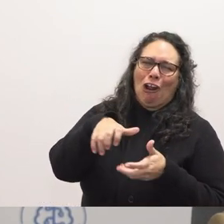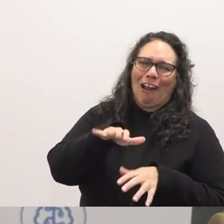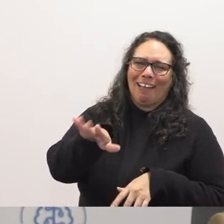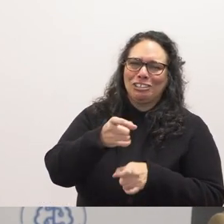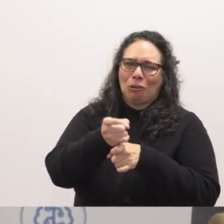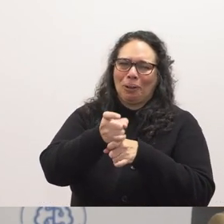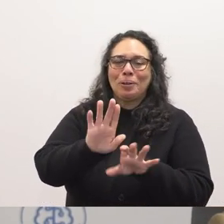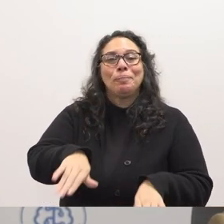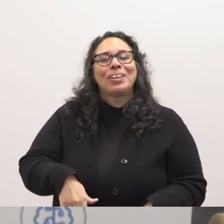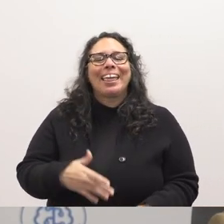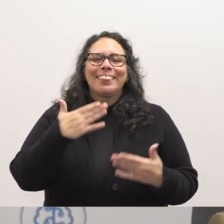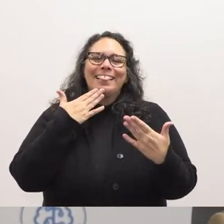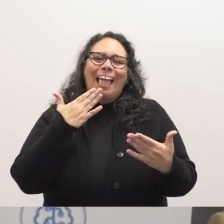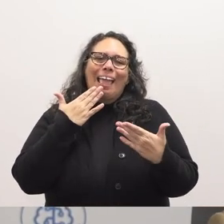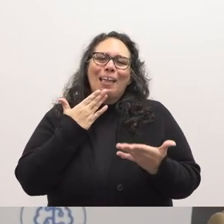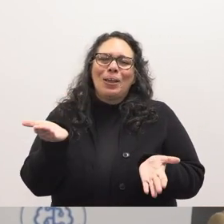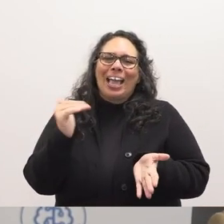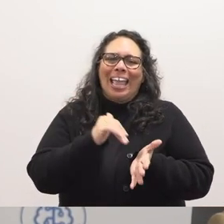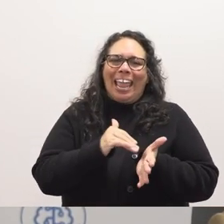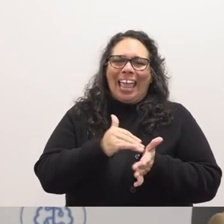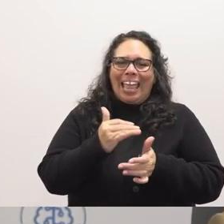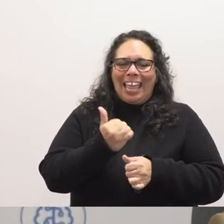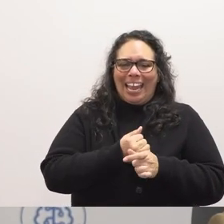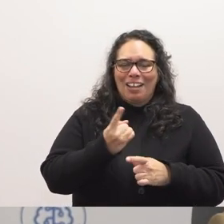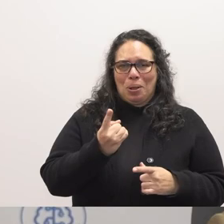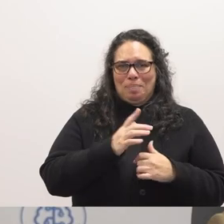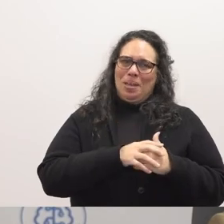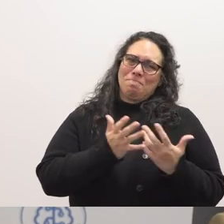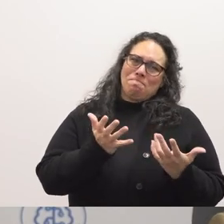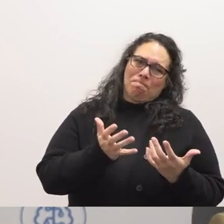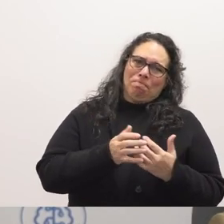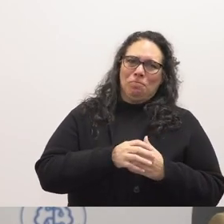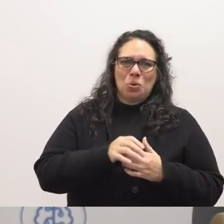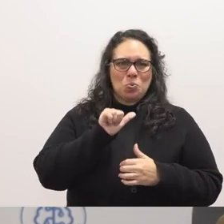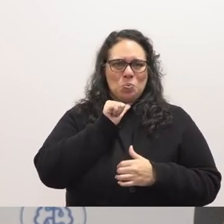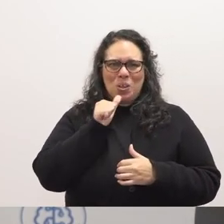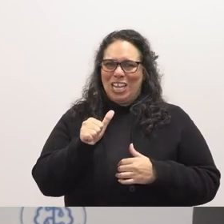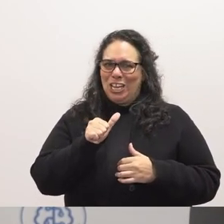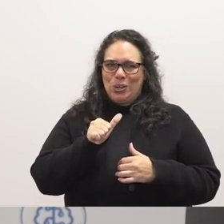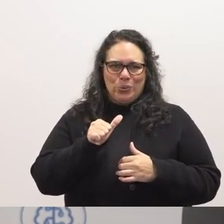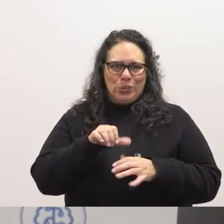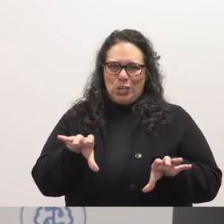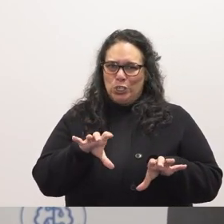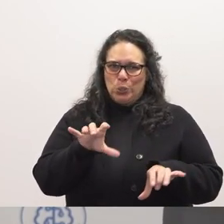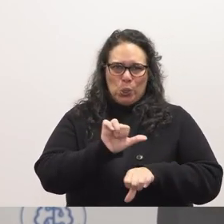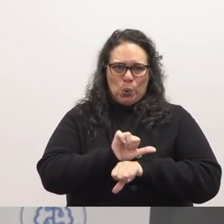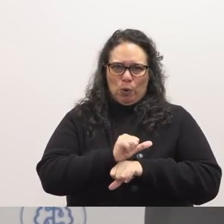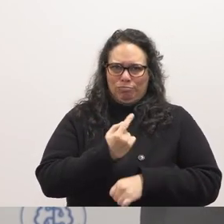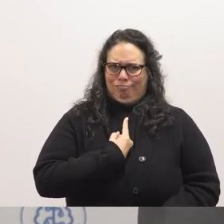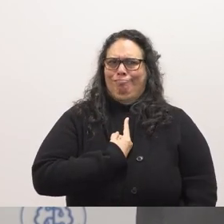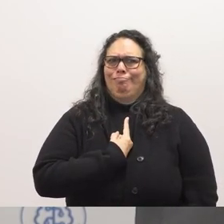Thank you again, everybody. We certainly don't do this work on our own, that's for sure.